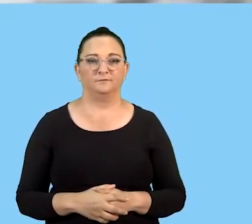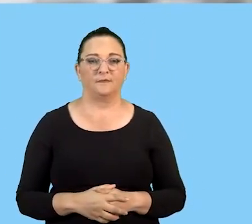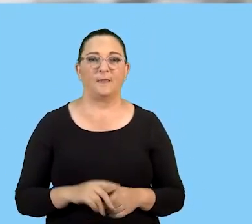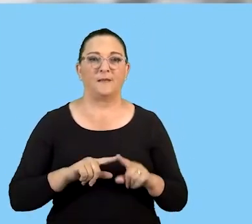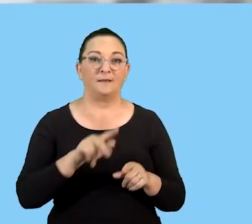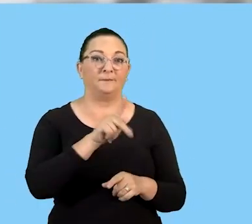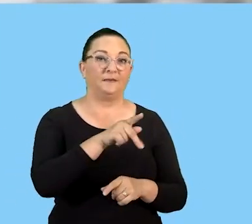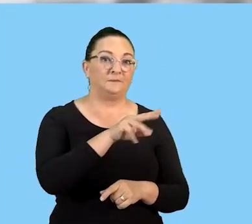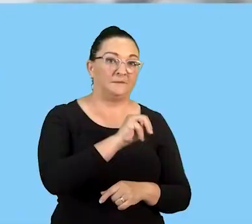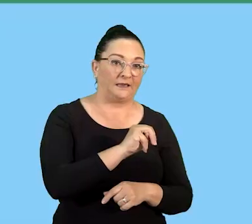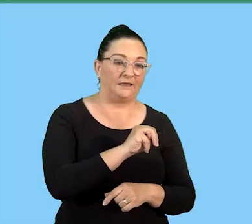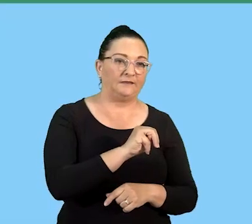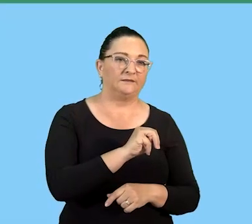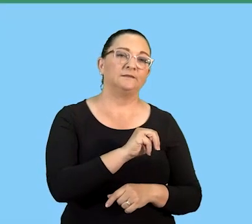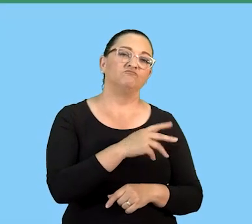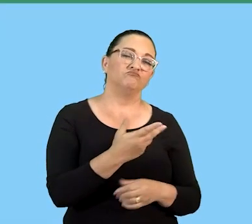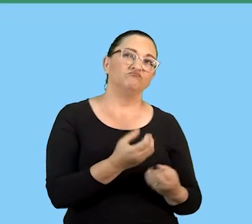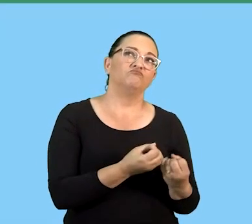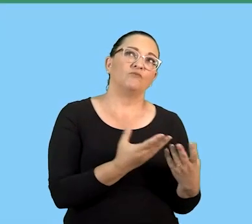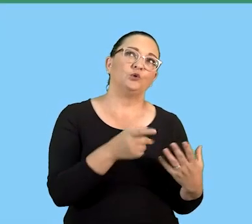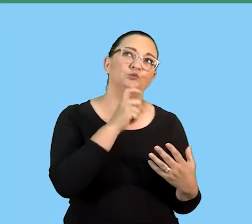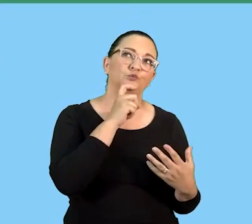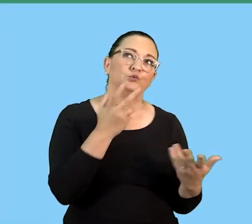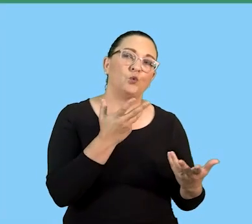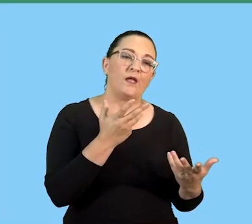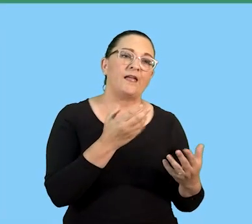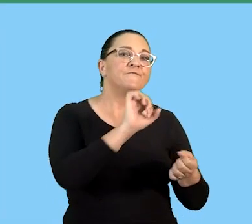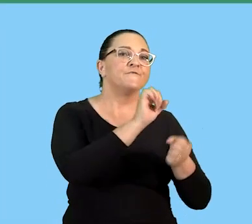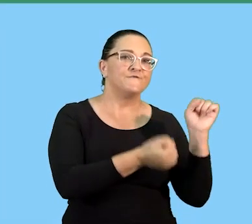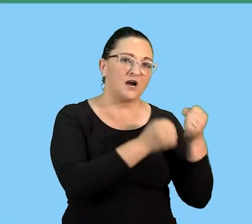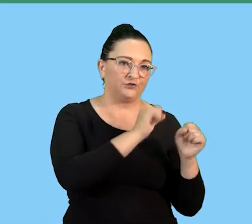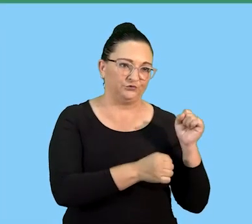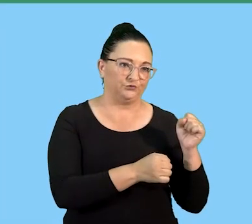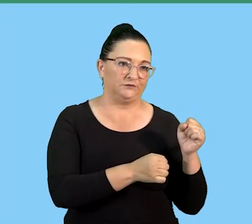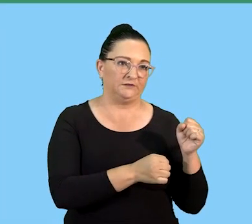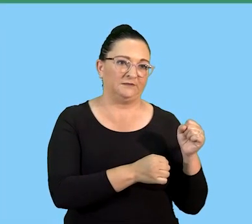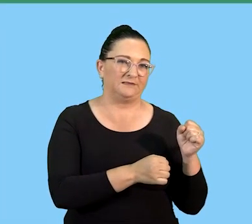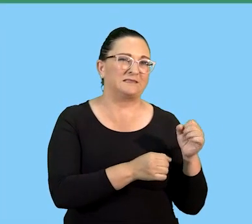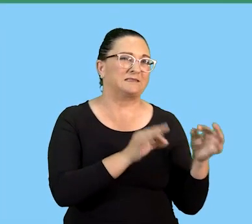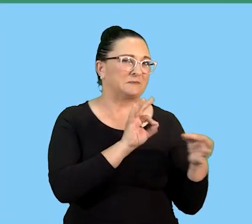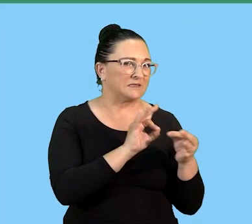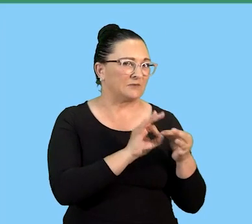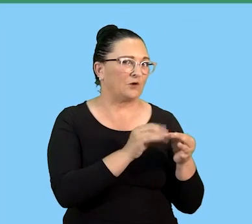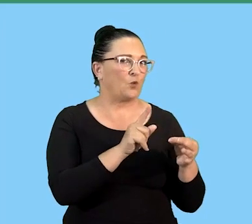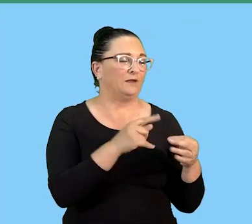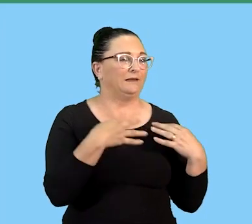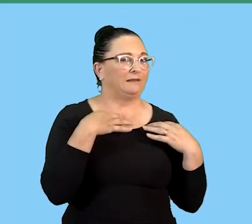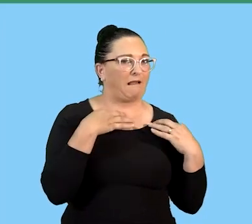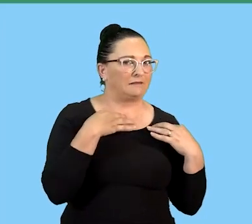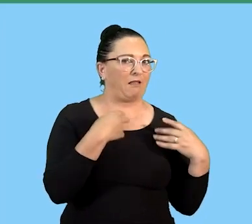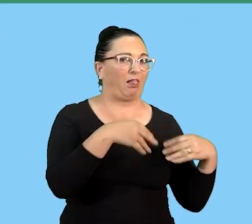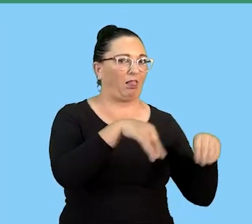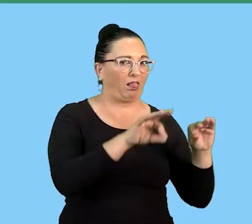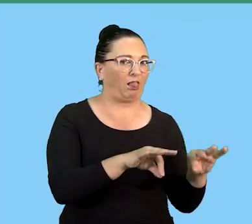And then piecemeal is mostly used in factories, particularly in the textile or